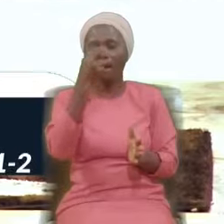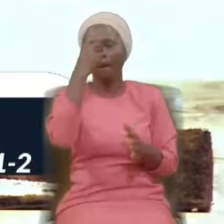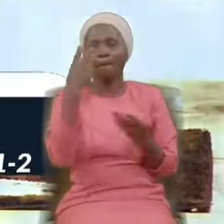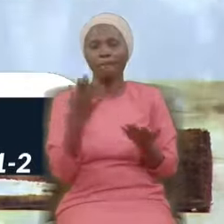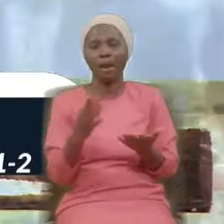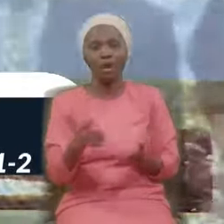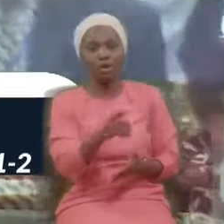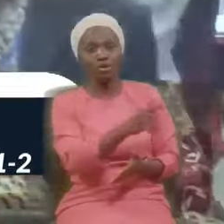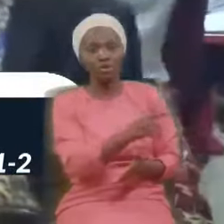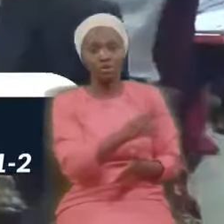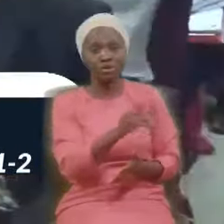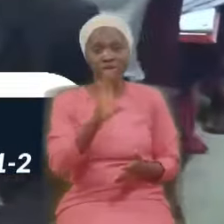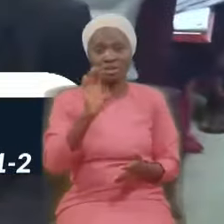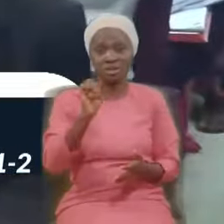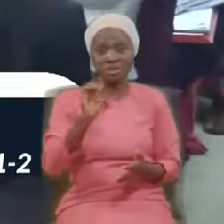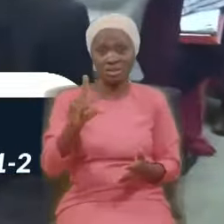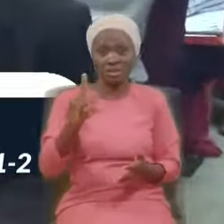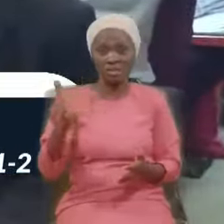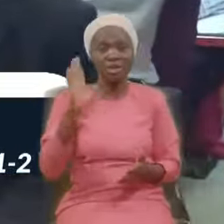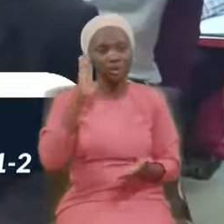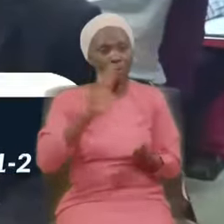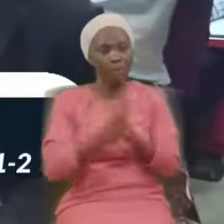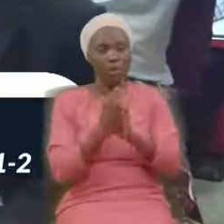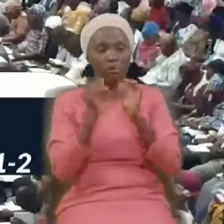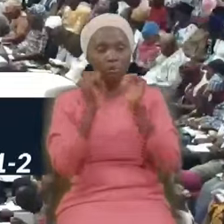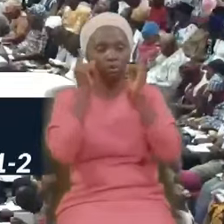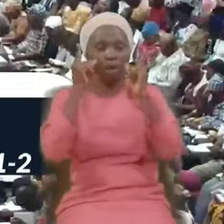tonight in Jesus' name.